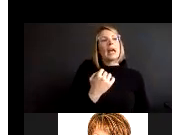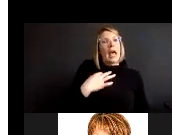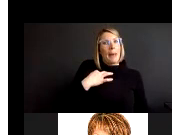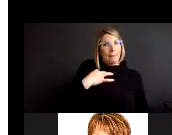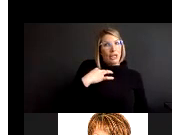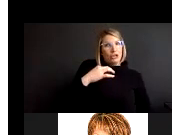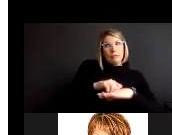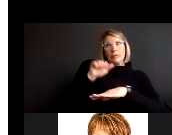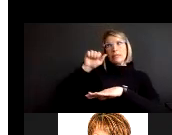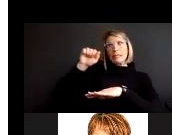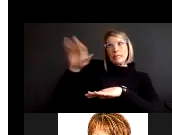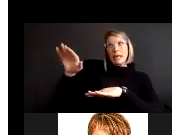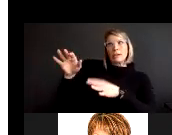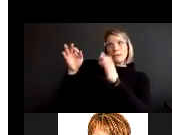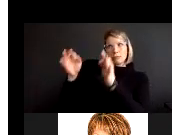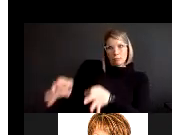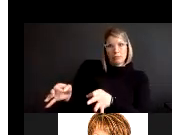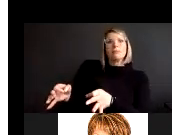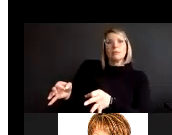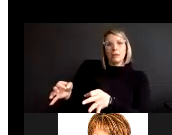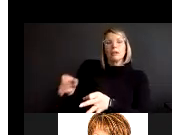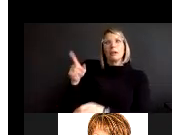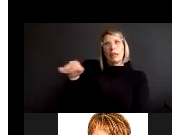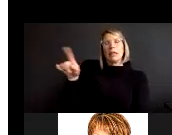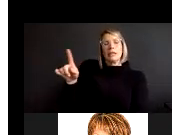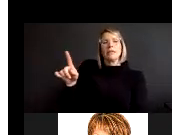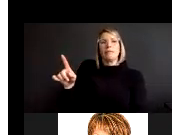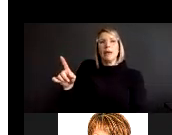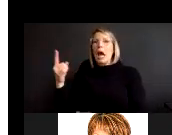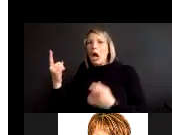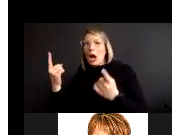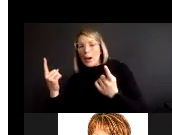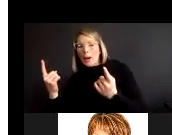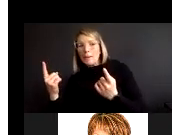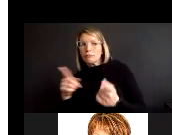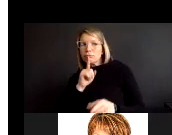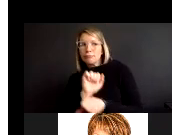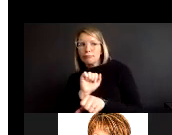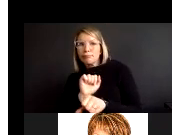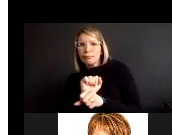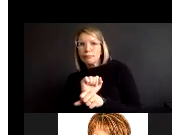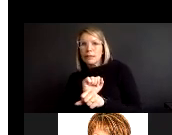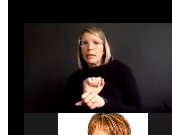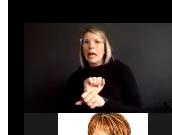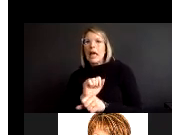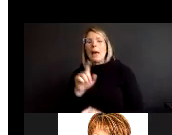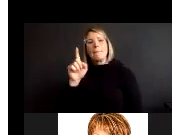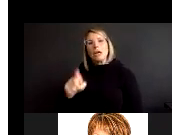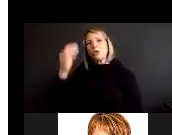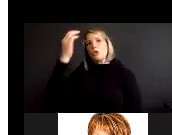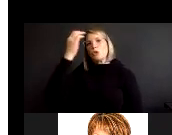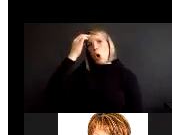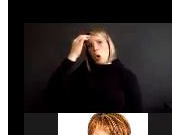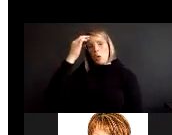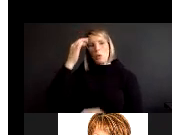those decisions anymore. So it's really important that we have a what we call a valid trigger before we'd even